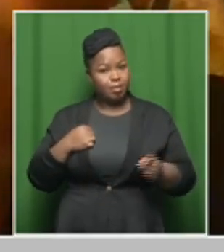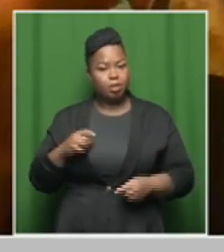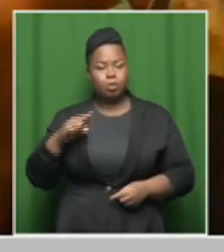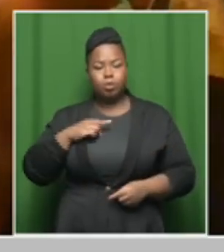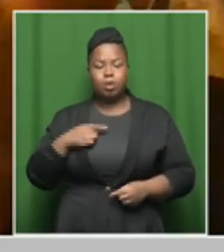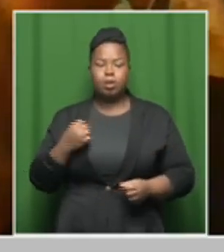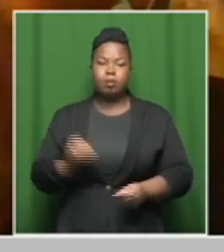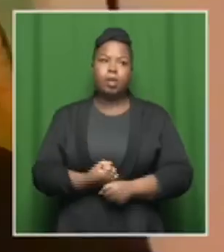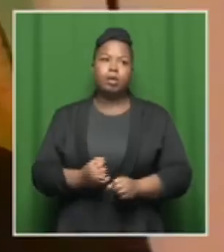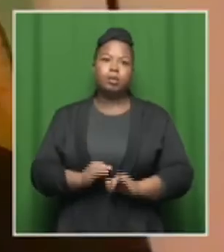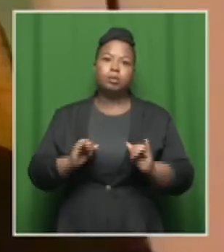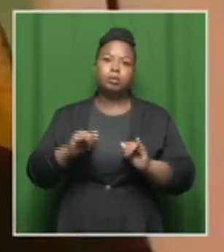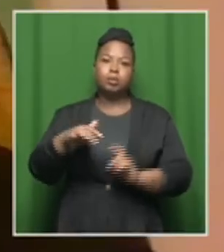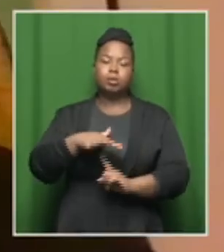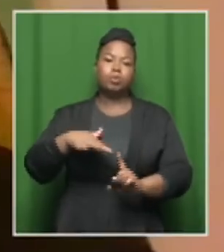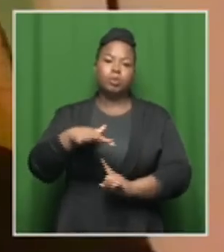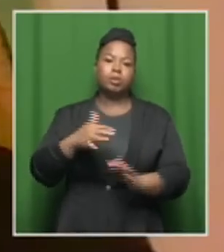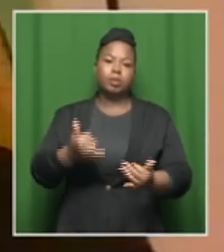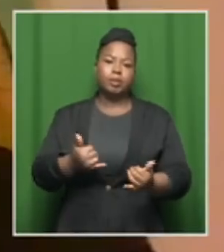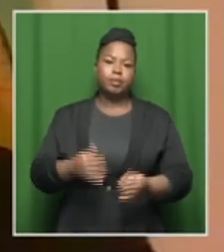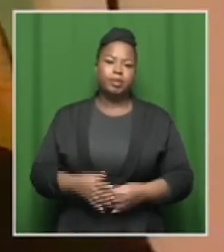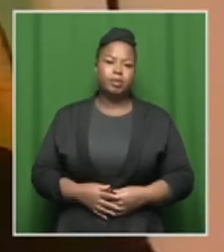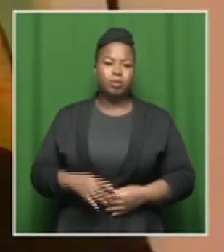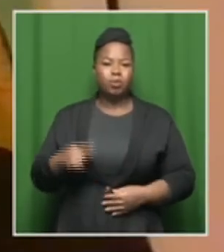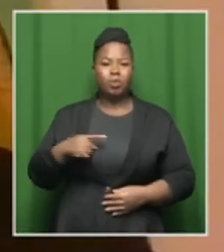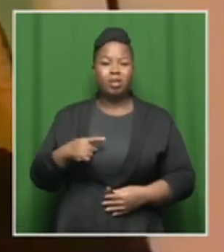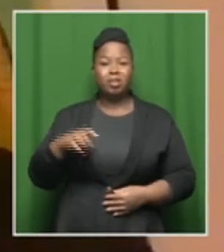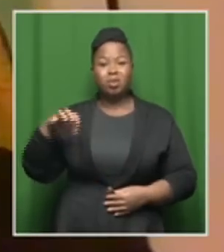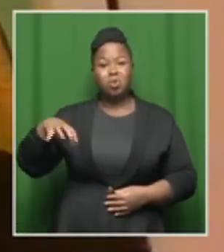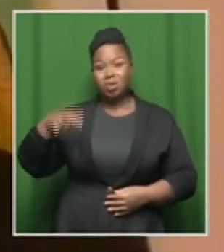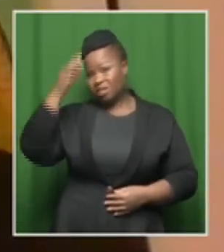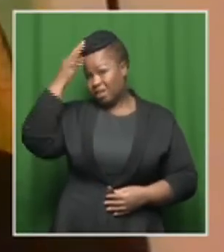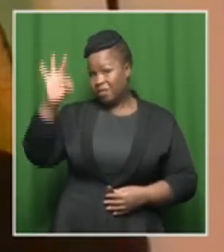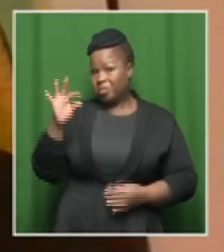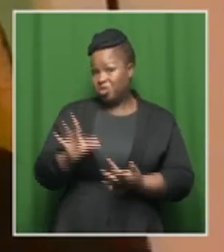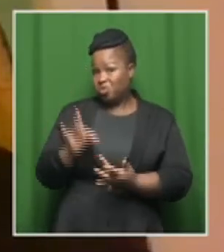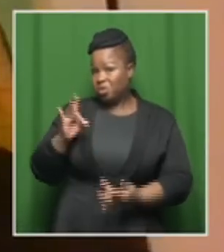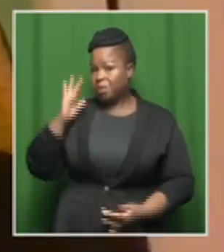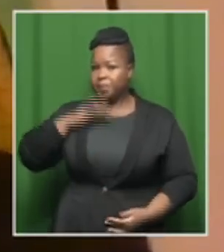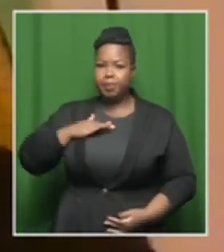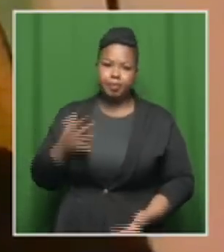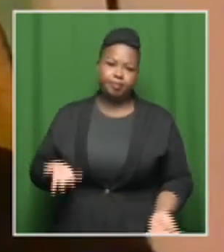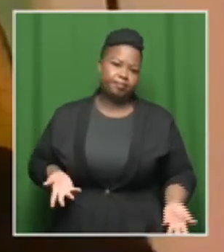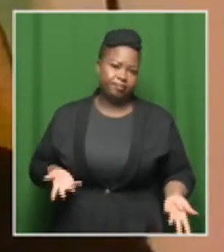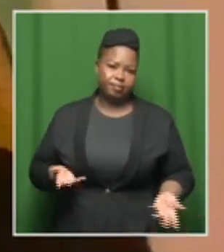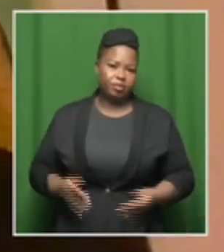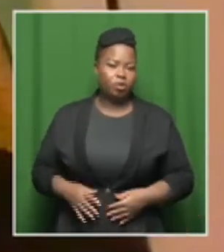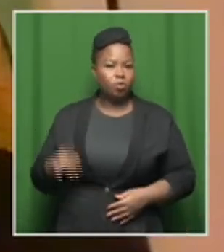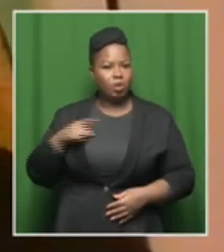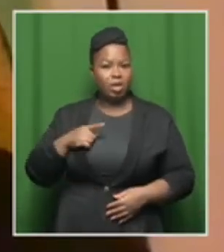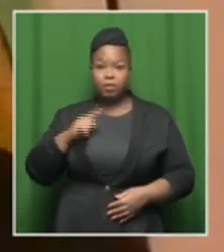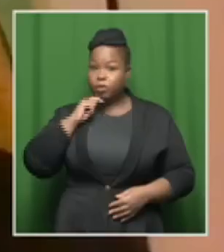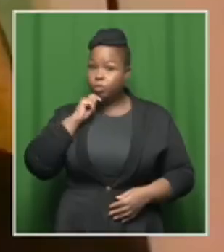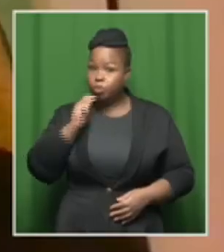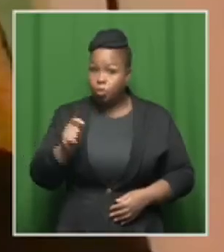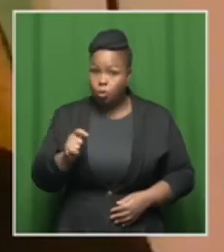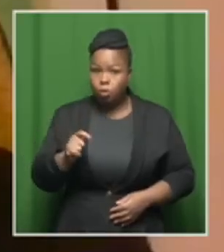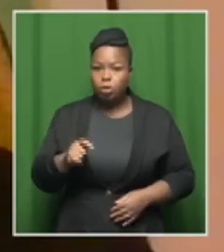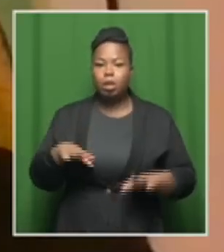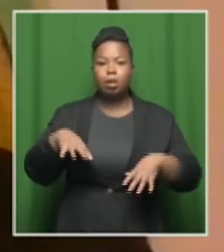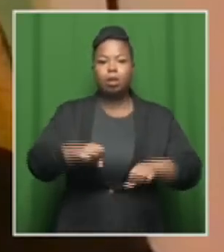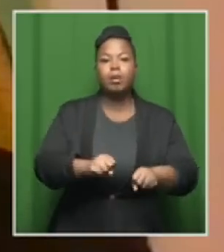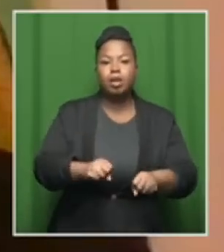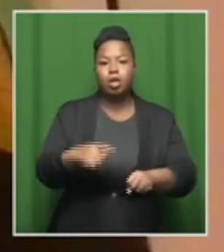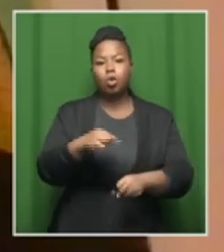a situation where the Congolese government hasn't got a choice. Because if it's true that they've taken Goma, and of course there's